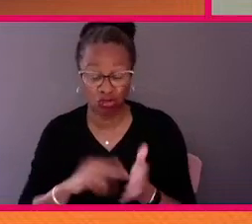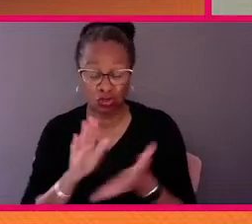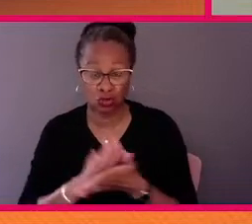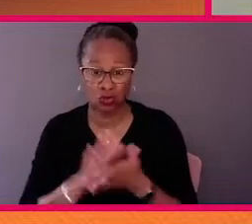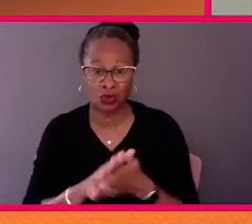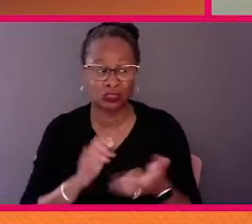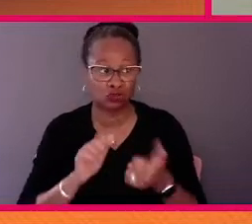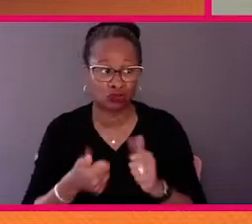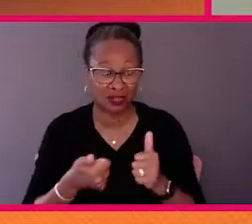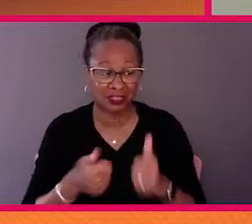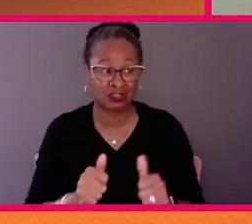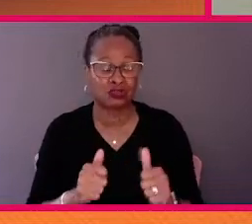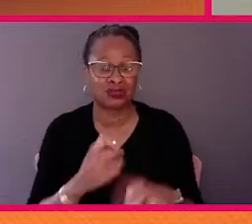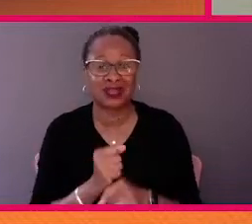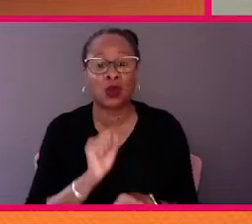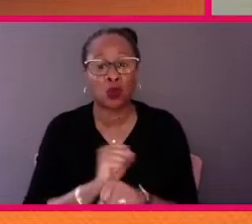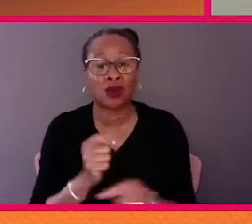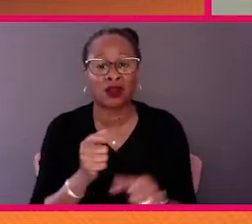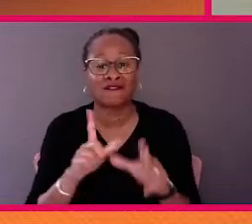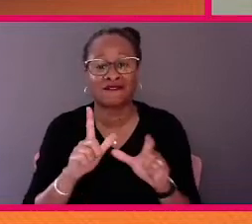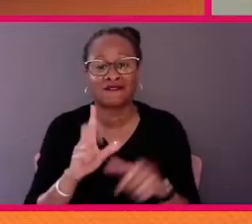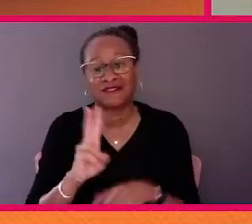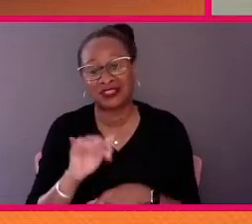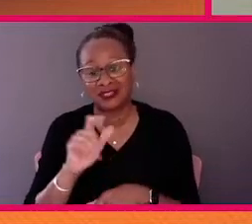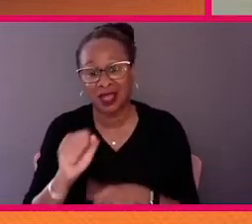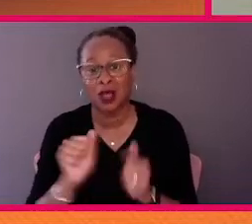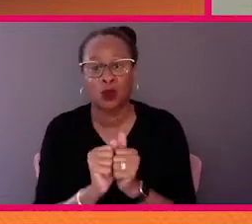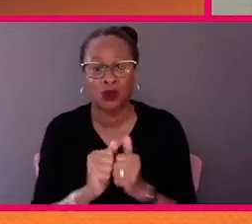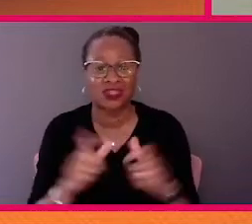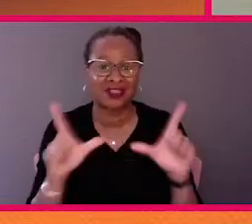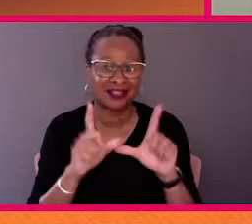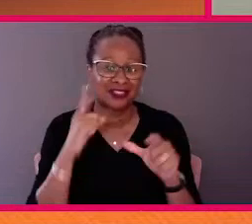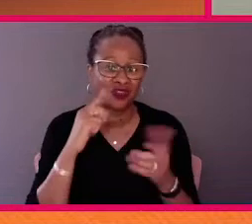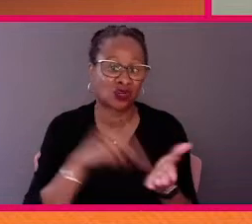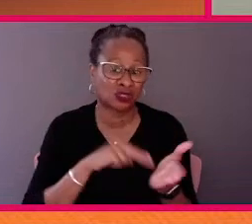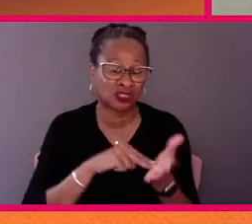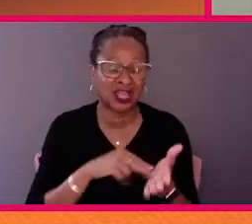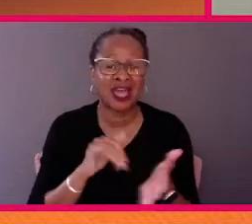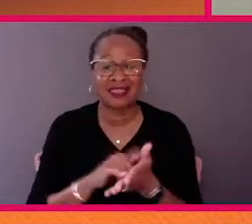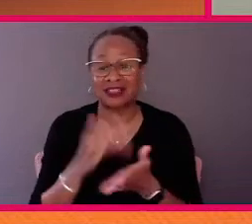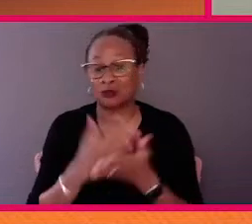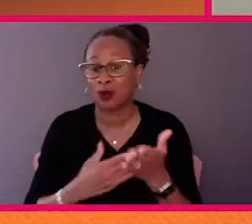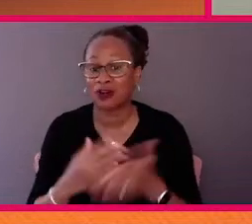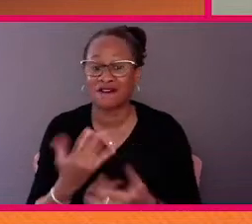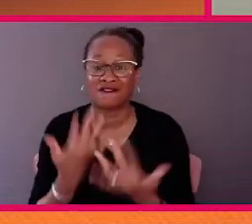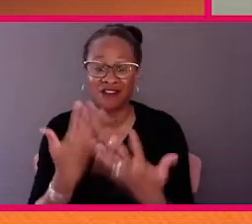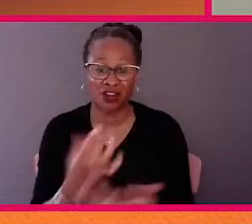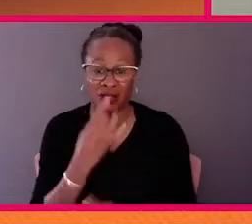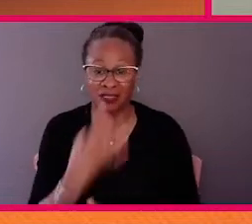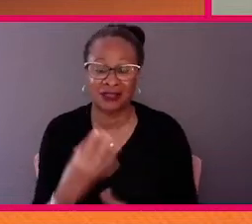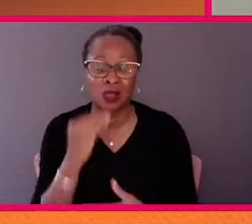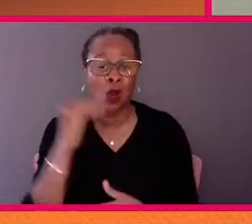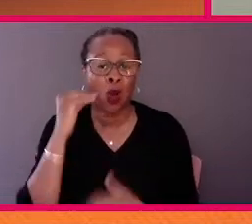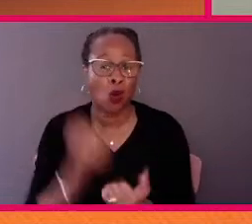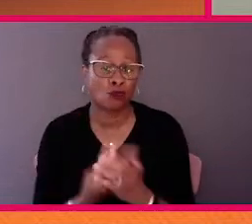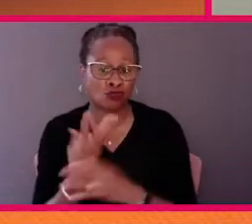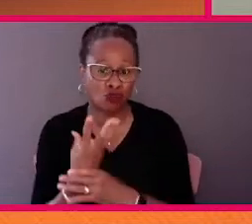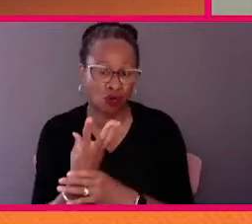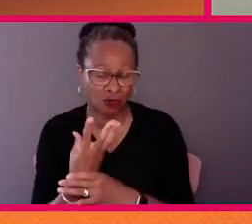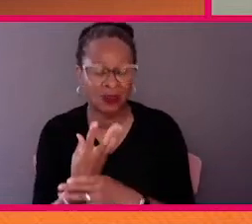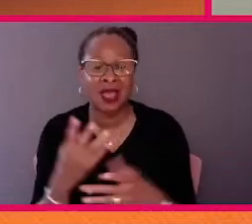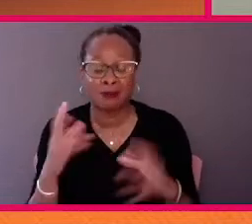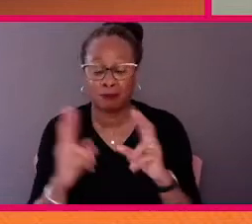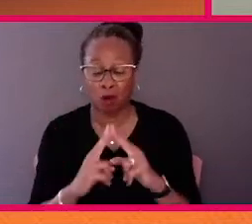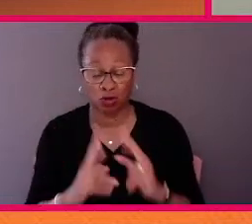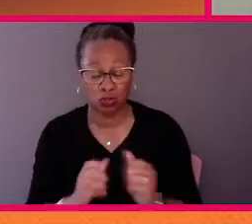attaining a work visa. That film is a part of Firelight's homegrown series in partnership with PBS and CAAM, and will